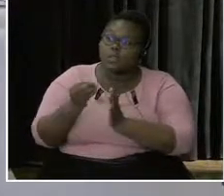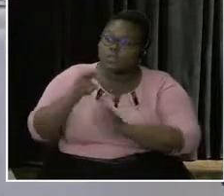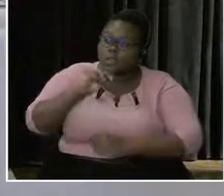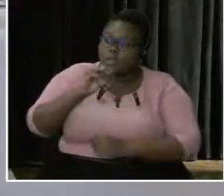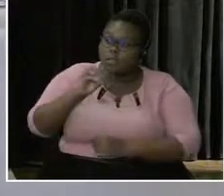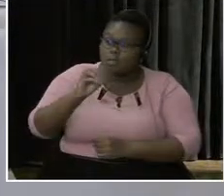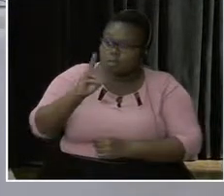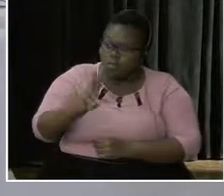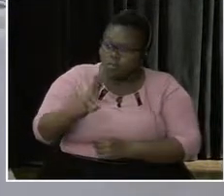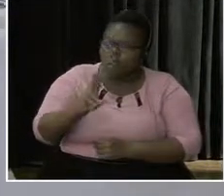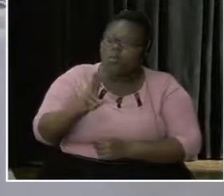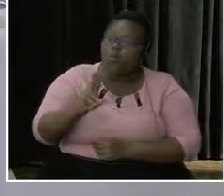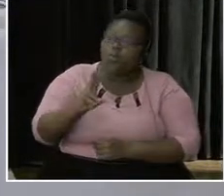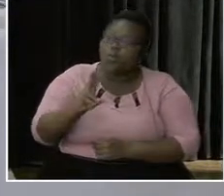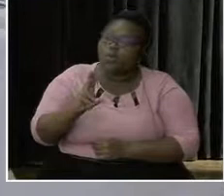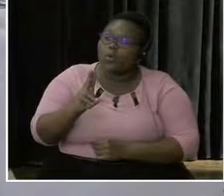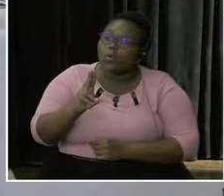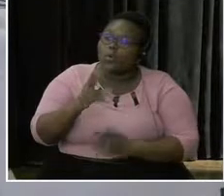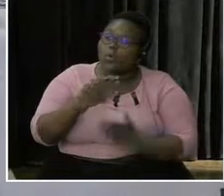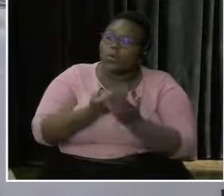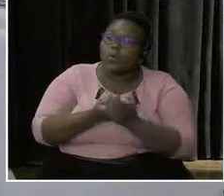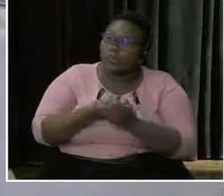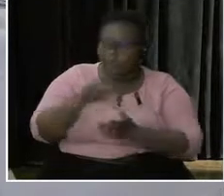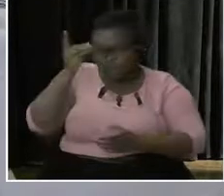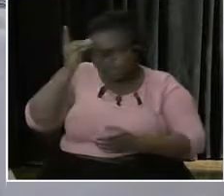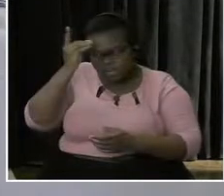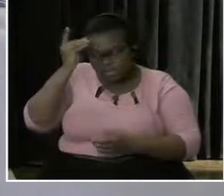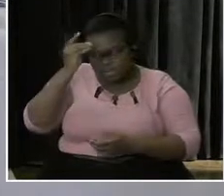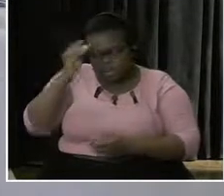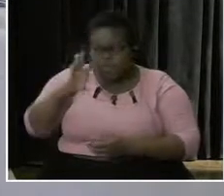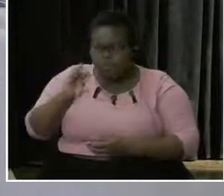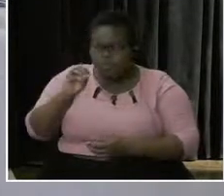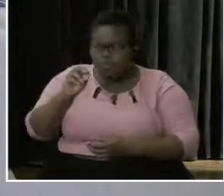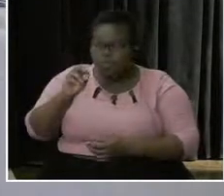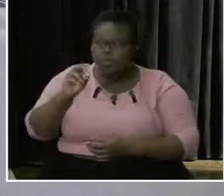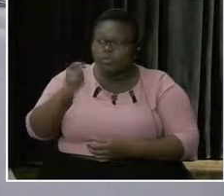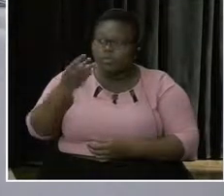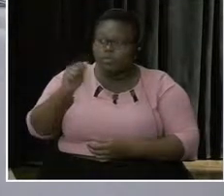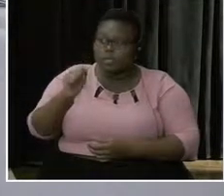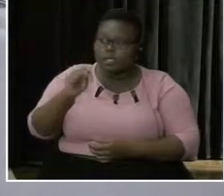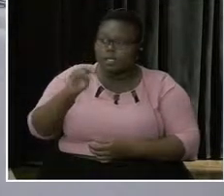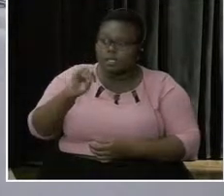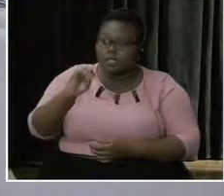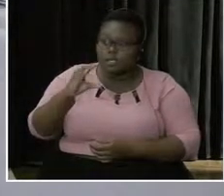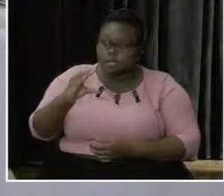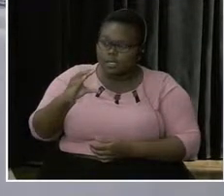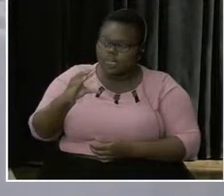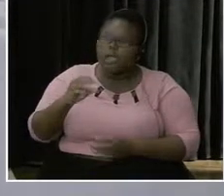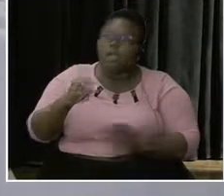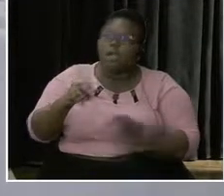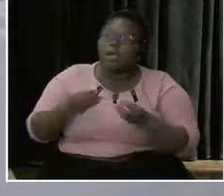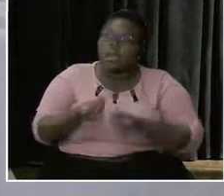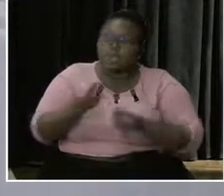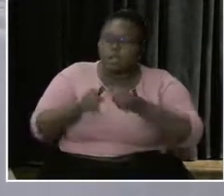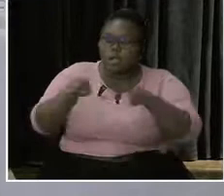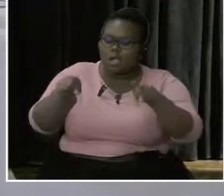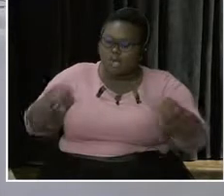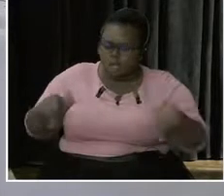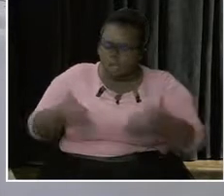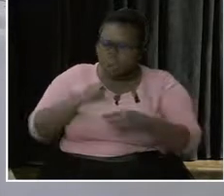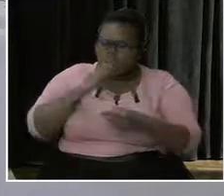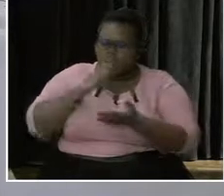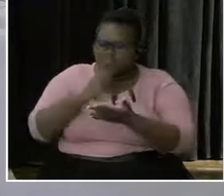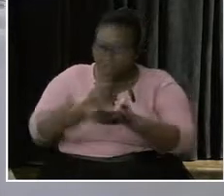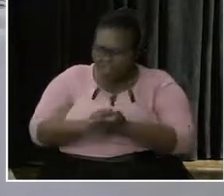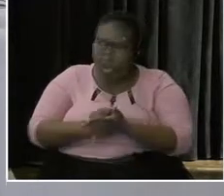of understanding with Durban Botanical Gardens Trust. Committee recommends. Is the recommendation